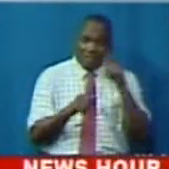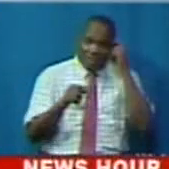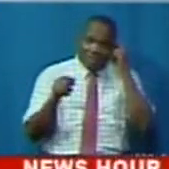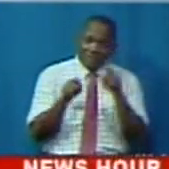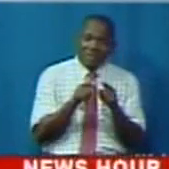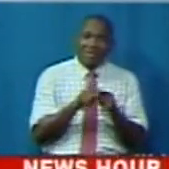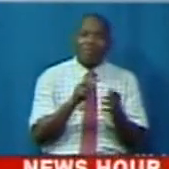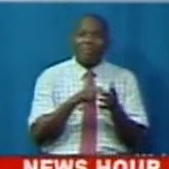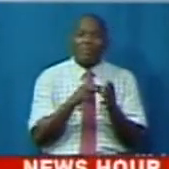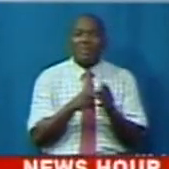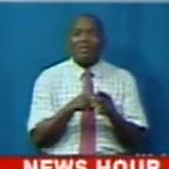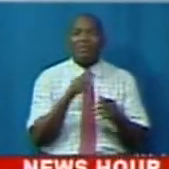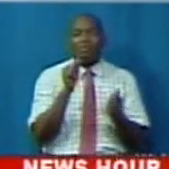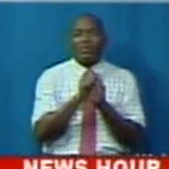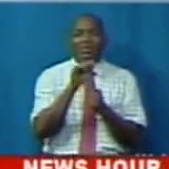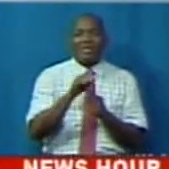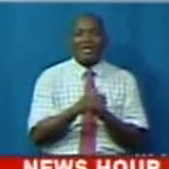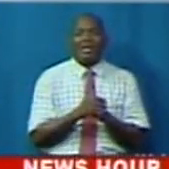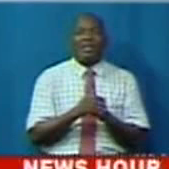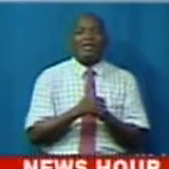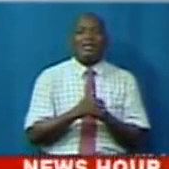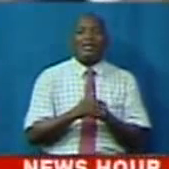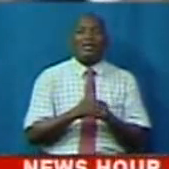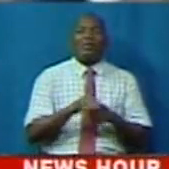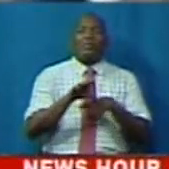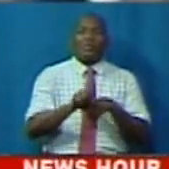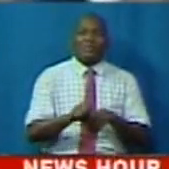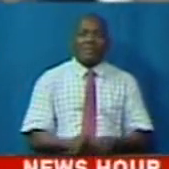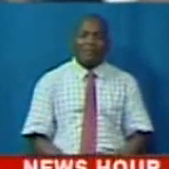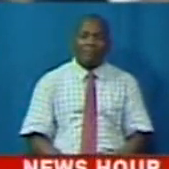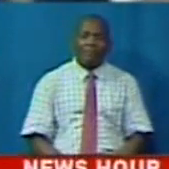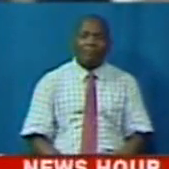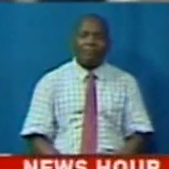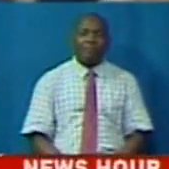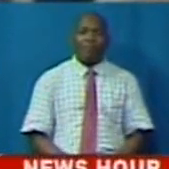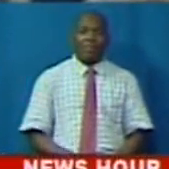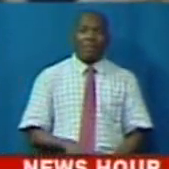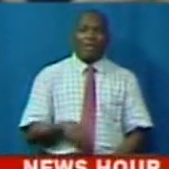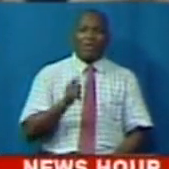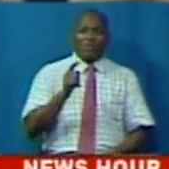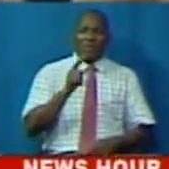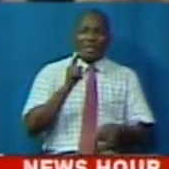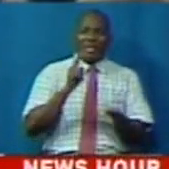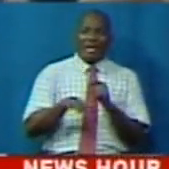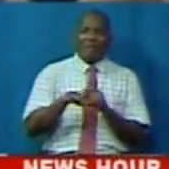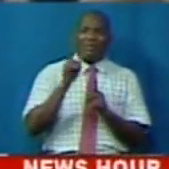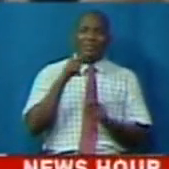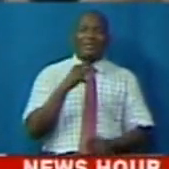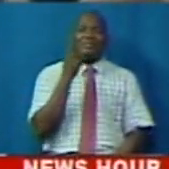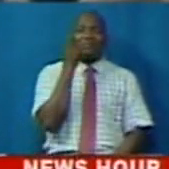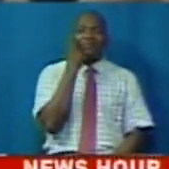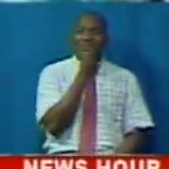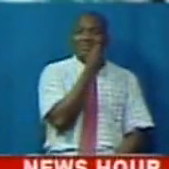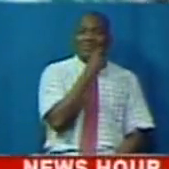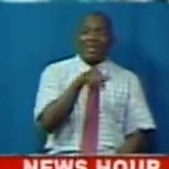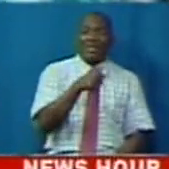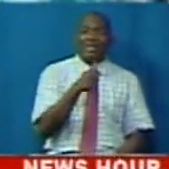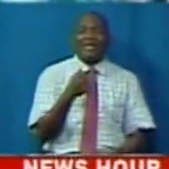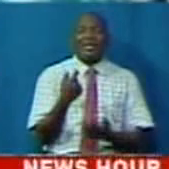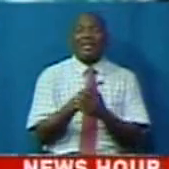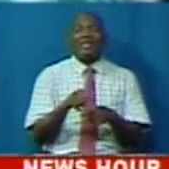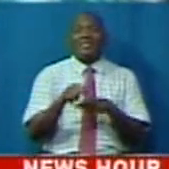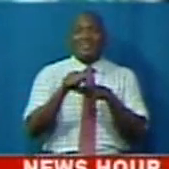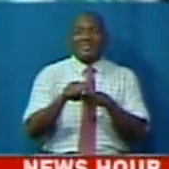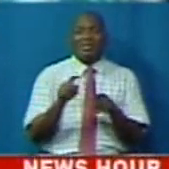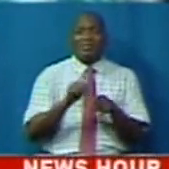area, as well as the meaning attached to the way they dress. You can't spot a Dagumba like any other tribes